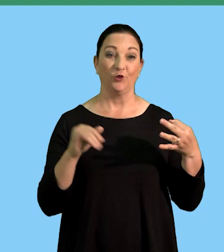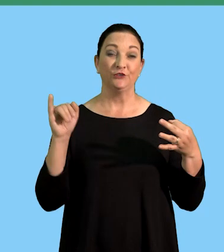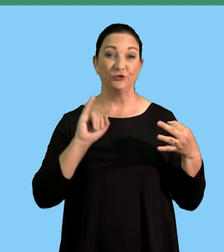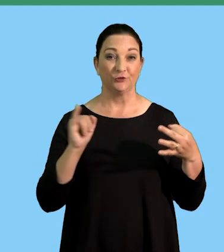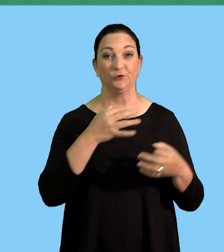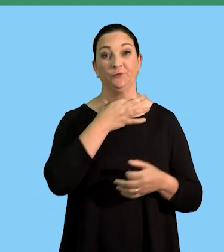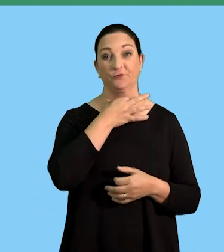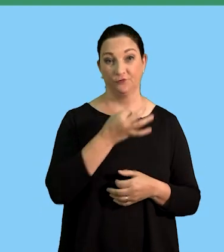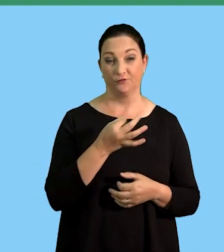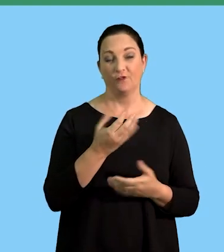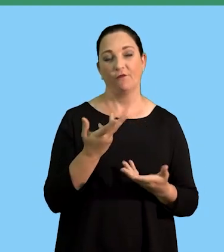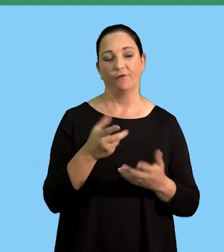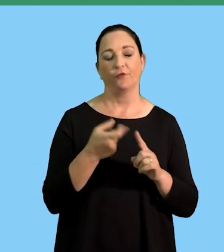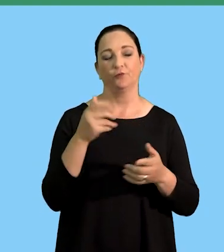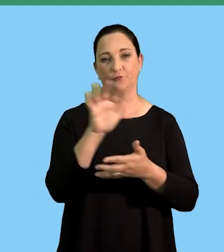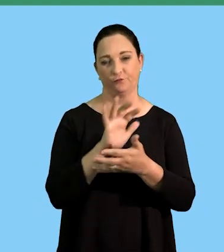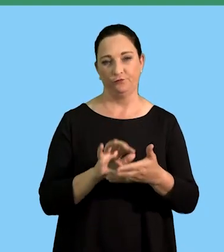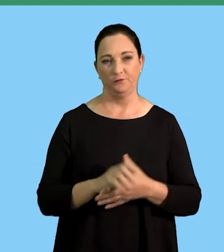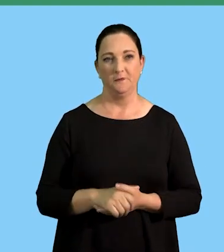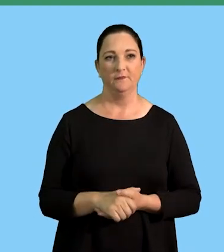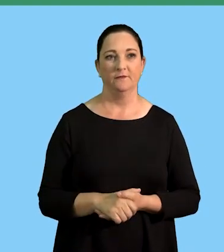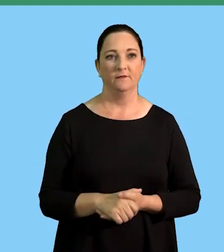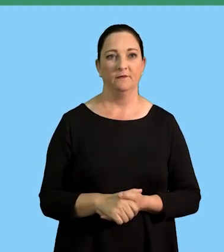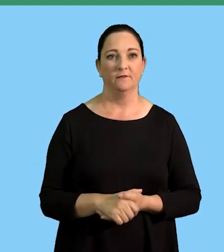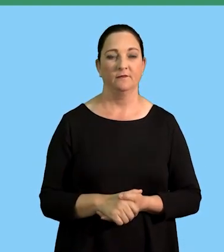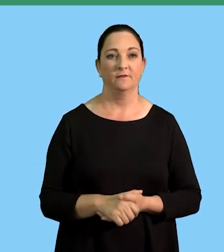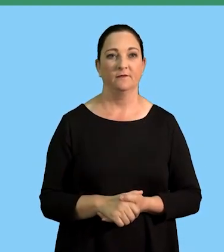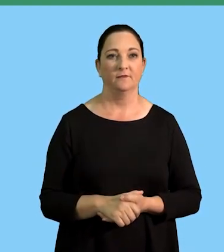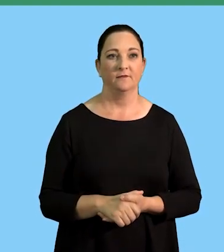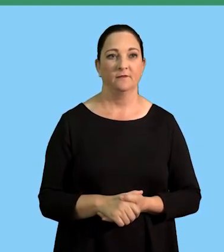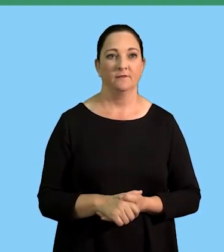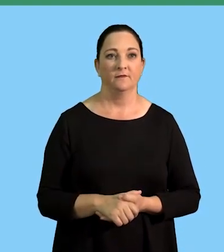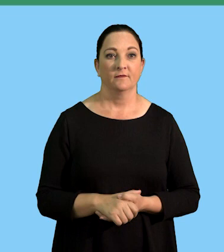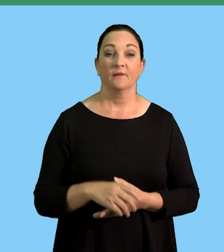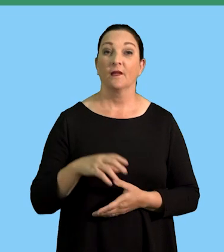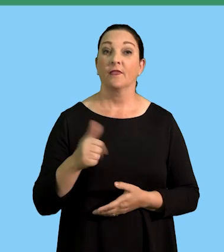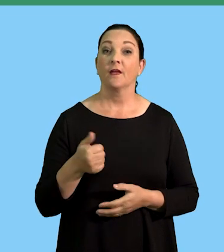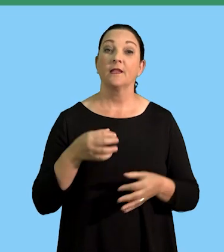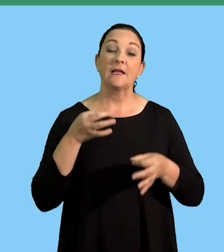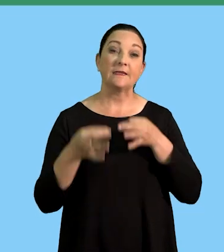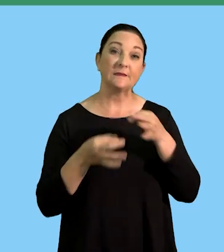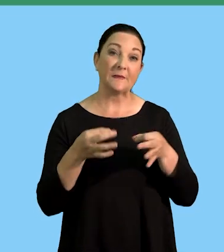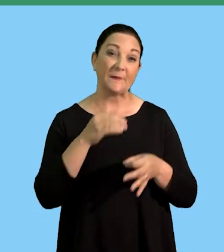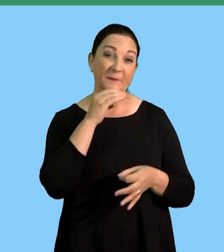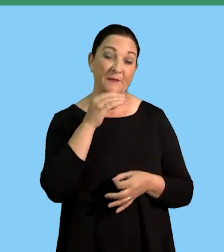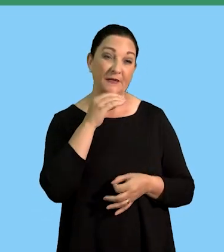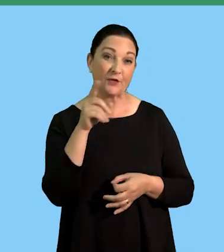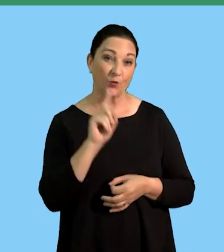insurable risks from the scenario. Then the other question was to explain the meaning